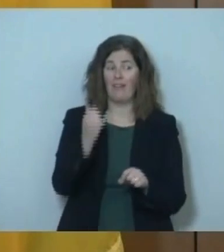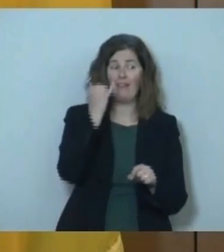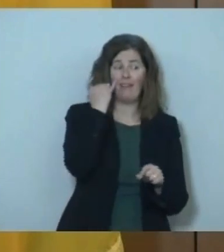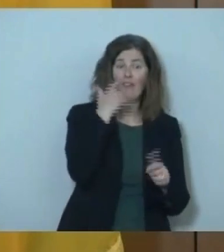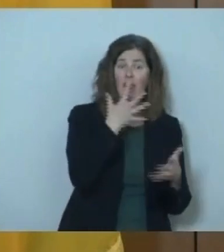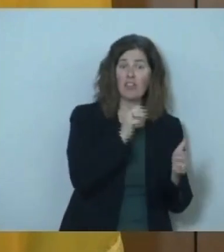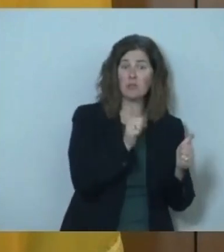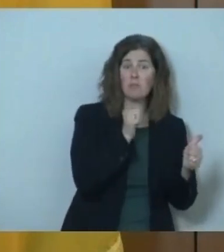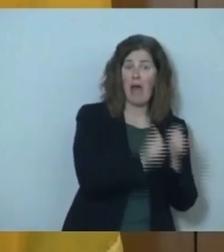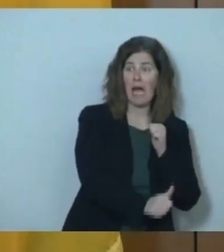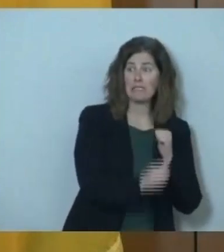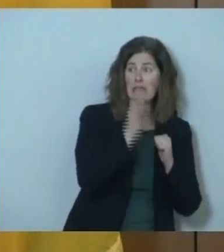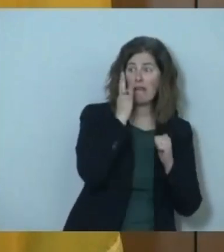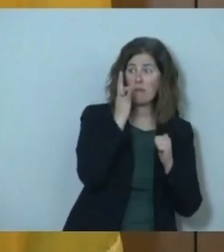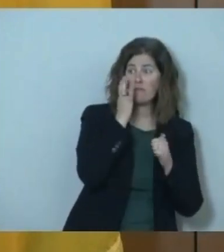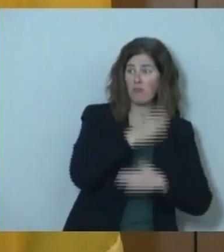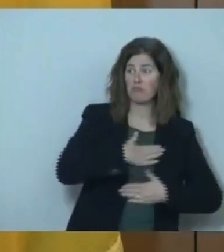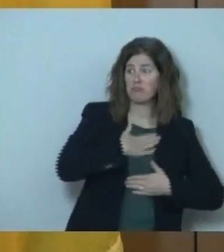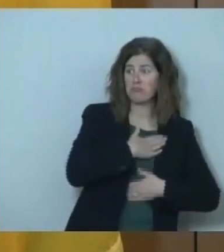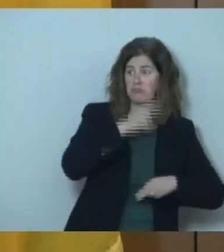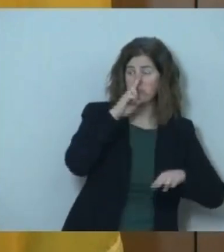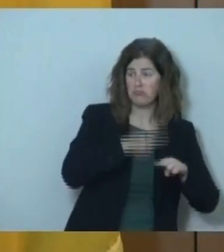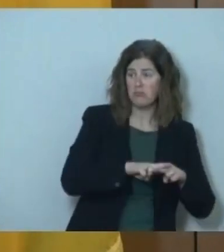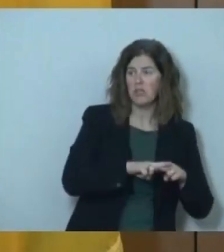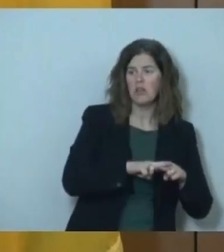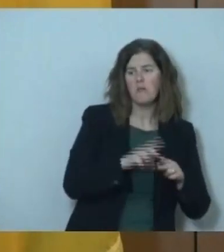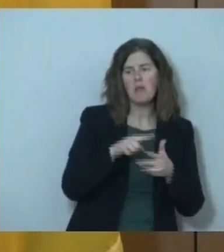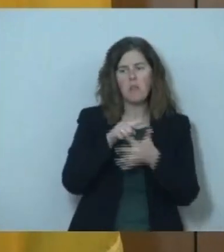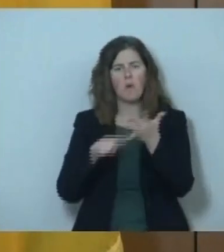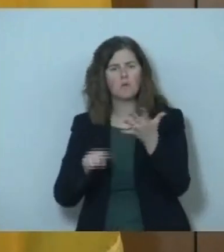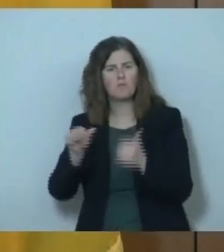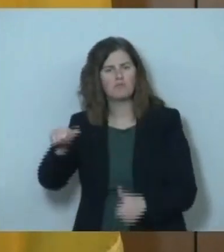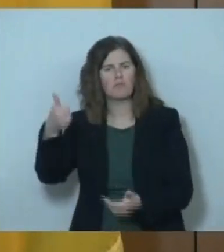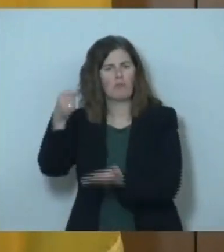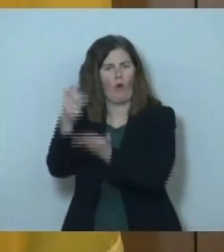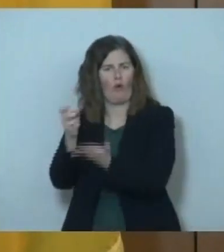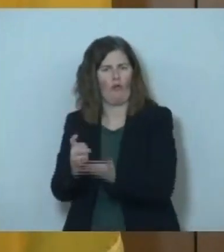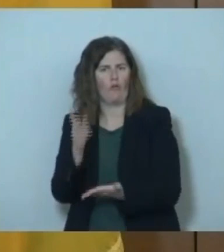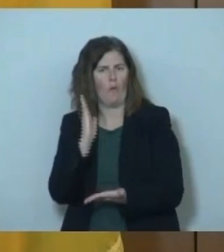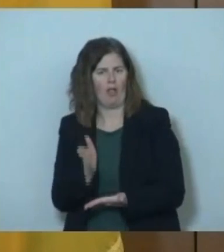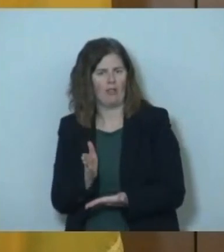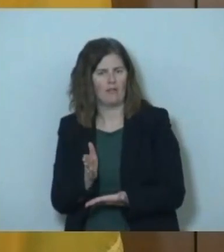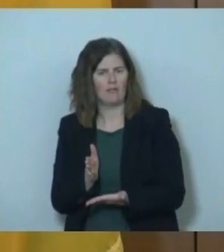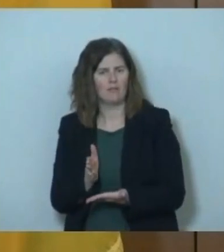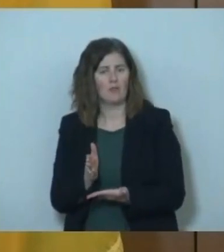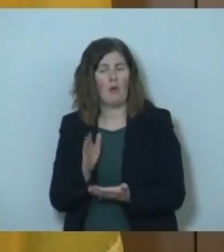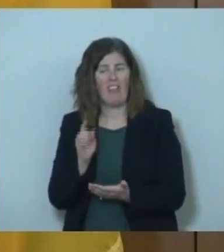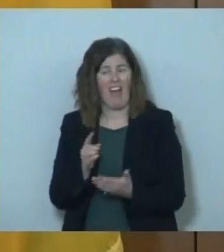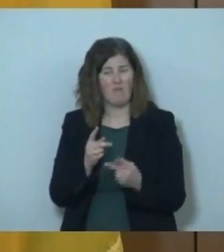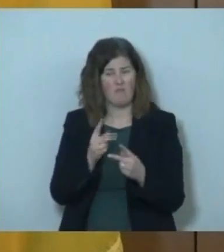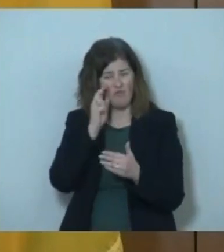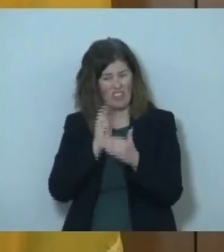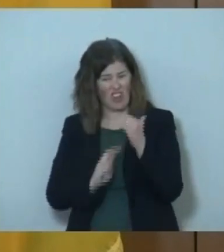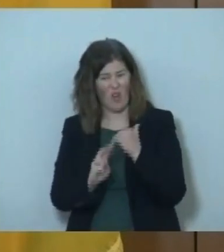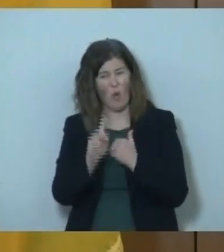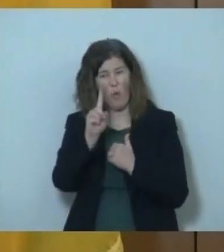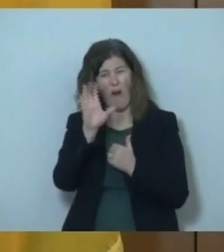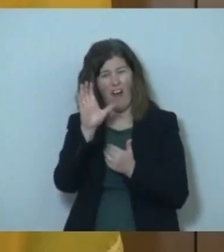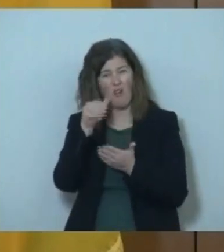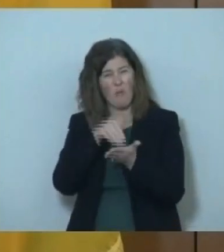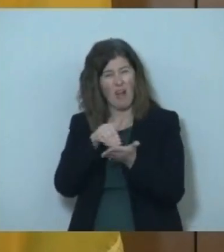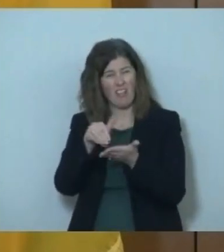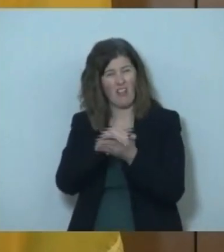recreational cannabis. So the projections are nearly $100 million of